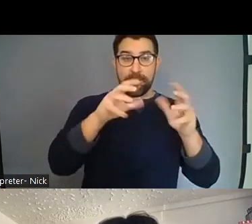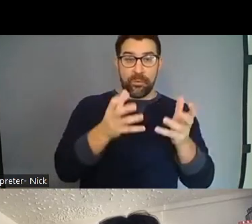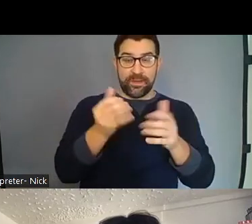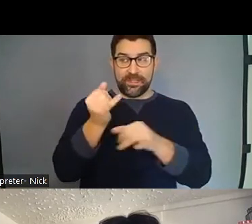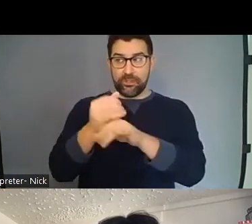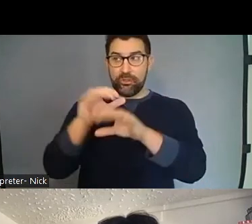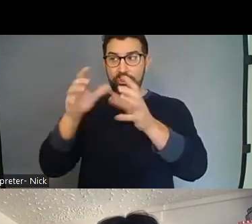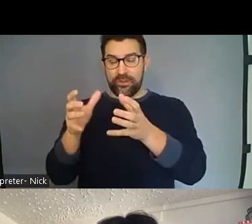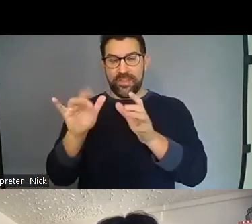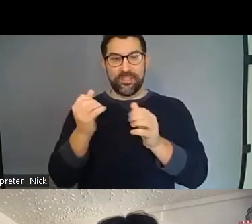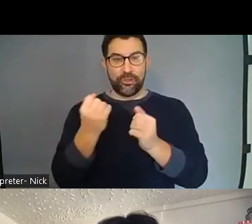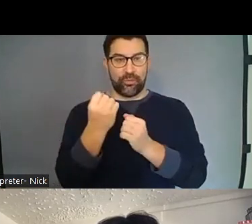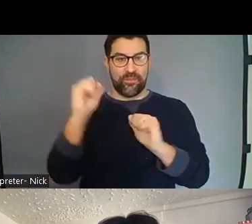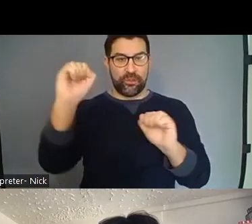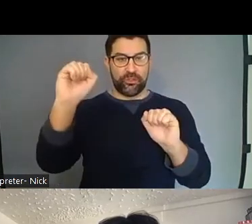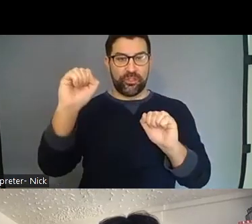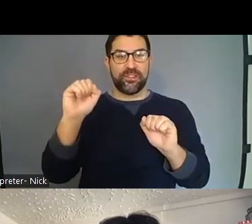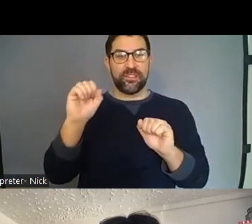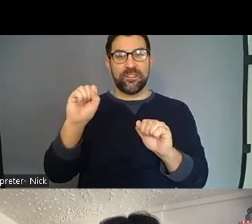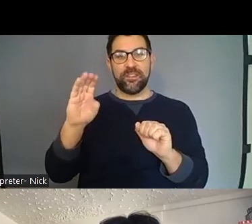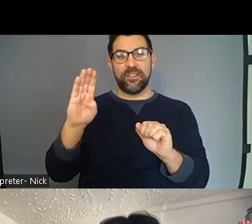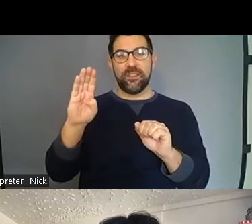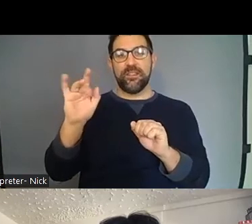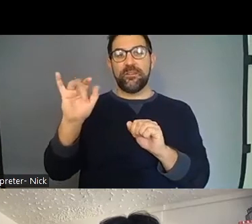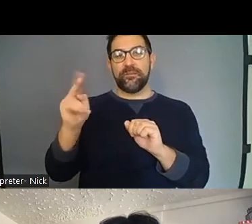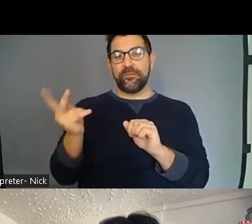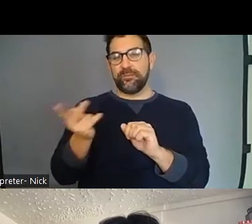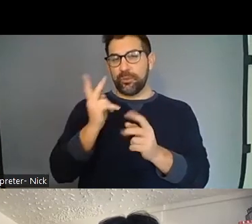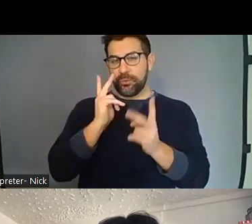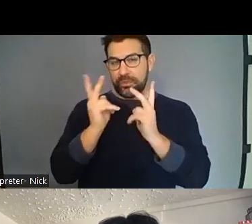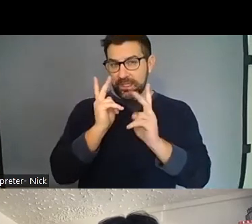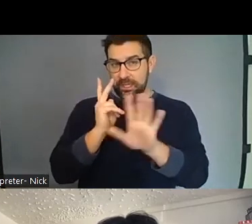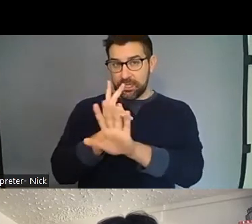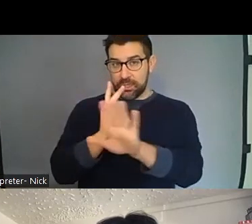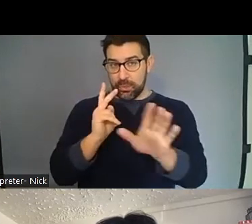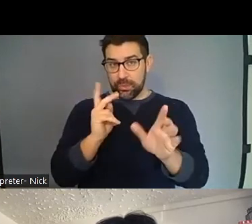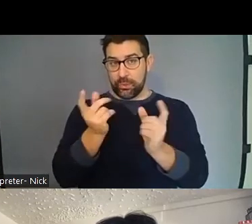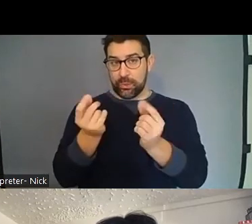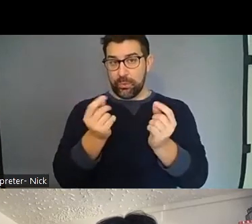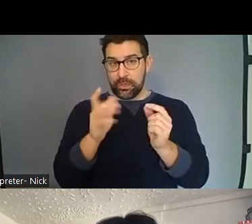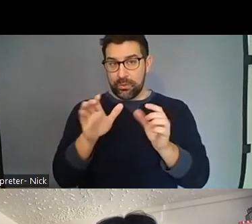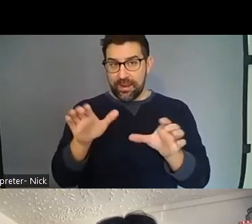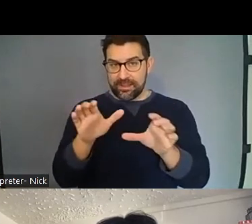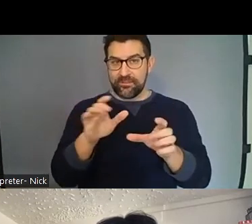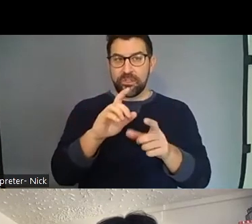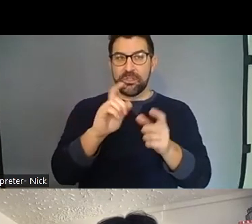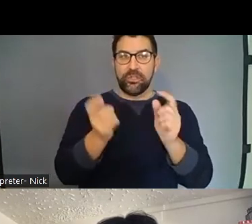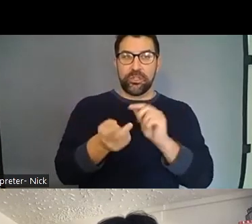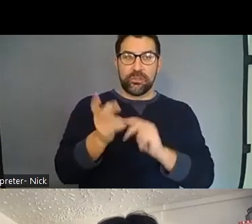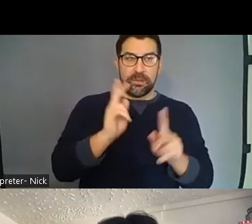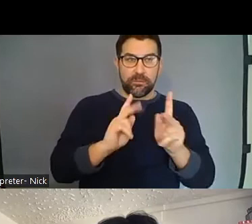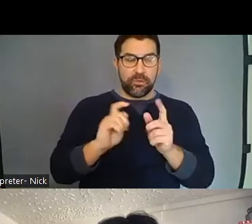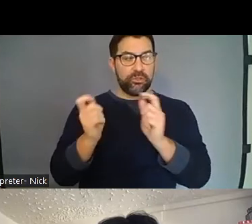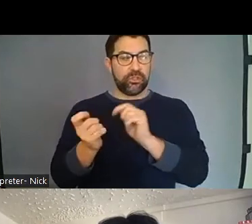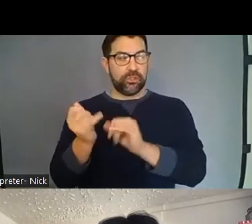is a revolution. Sabina and I see what you're doing as changing people and institutions. So I